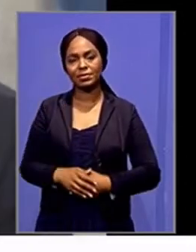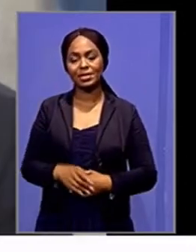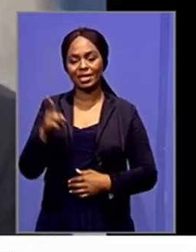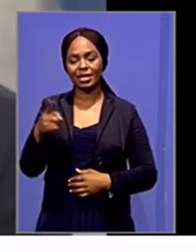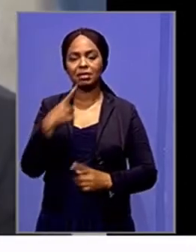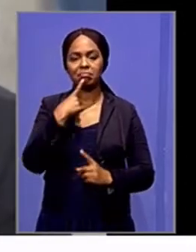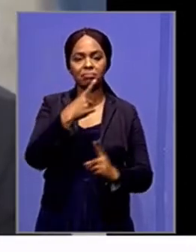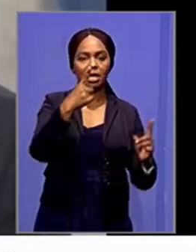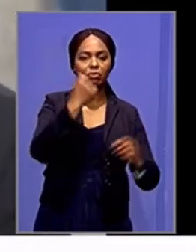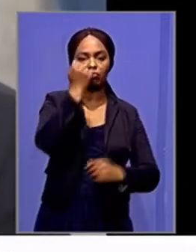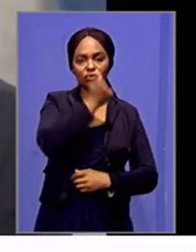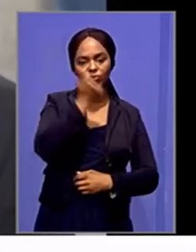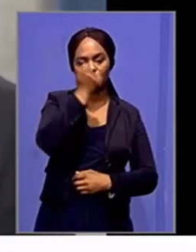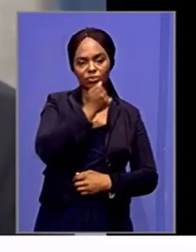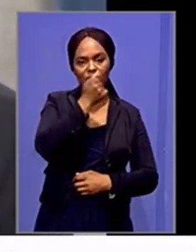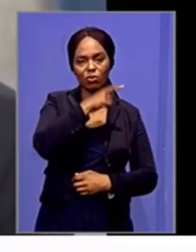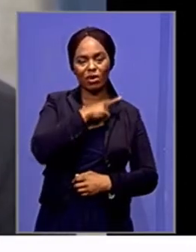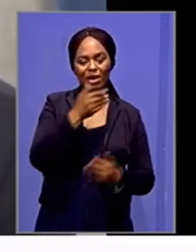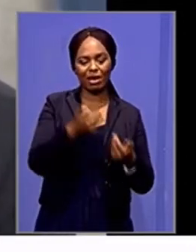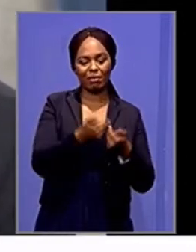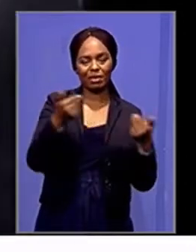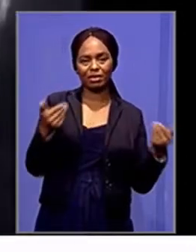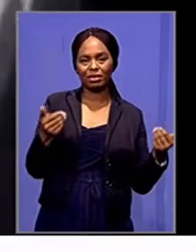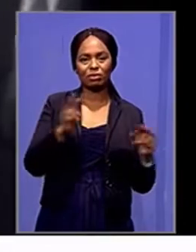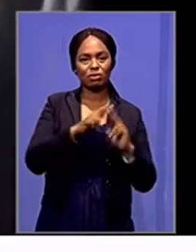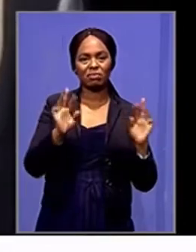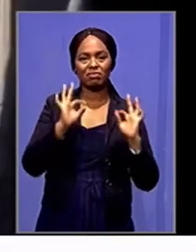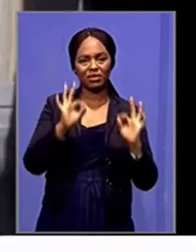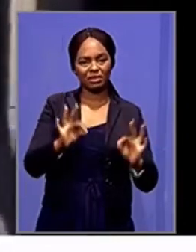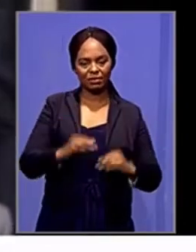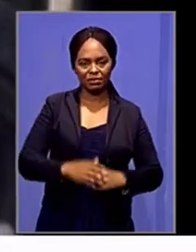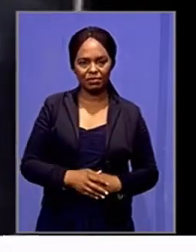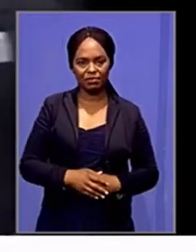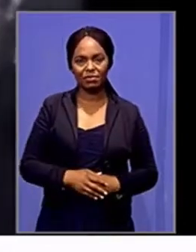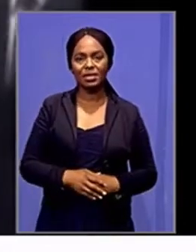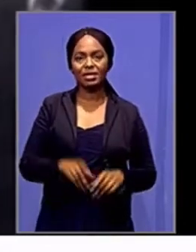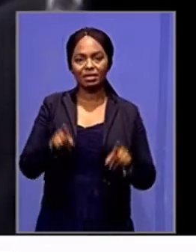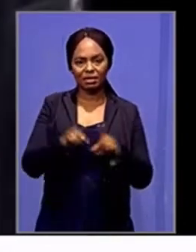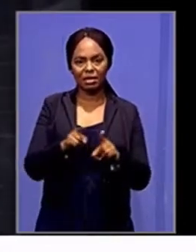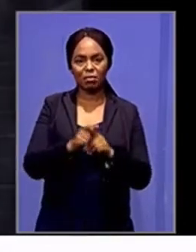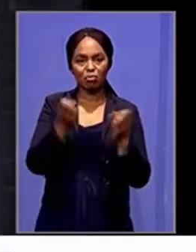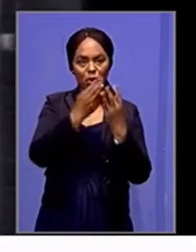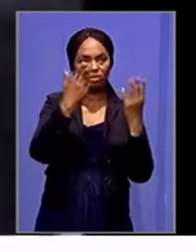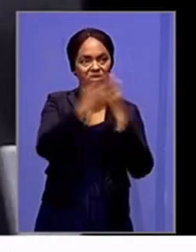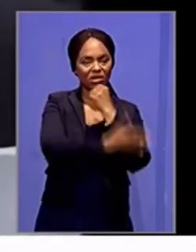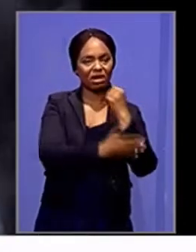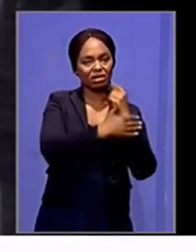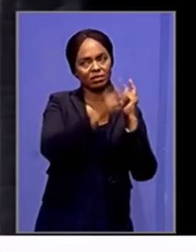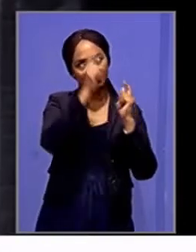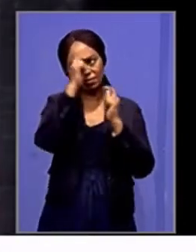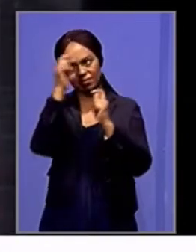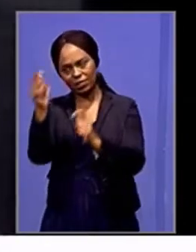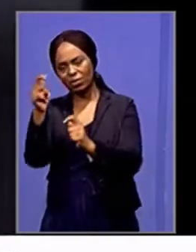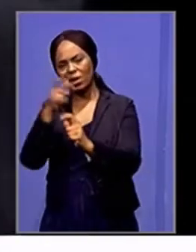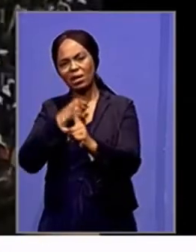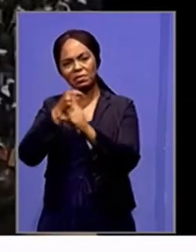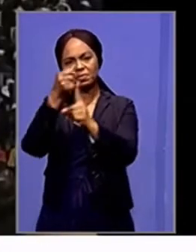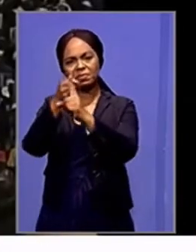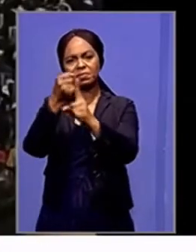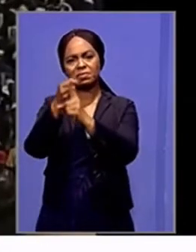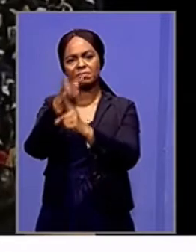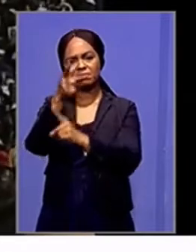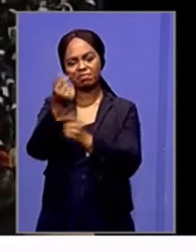maitshwarelo ka ntlha ya fa a re tlhaolele e ne e sa siama le fa a ne a tlotlomadiwa ke dinaga tsa boditšhabatšhaba ka kgato ya gagwe ya